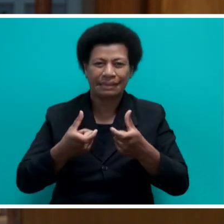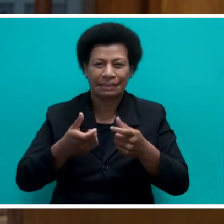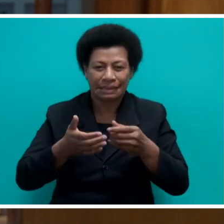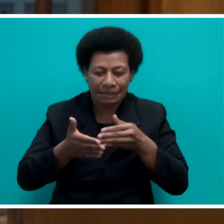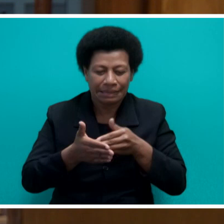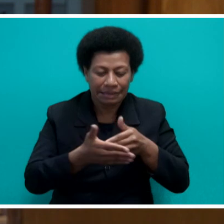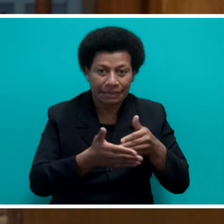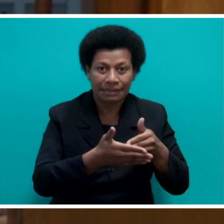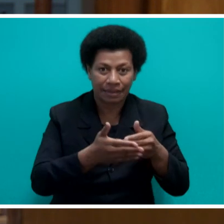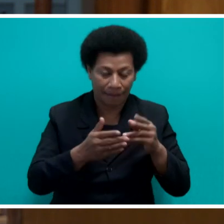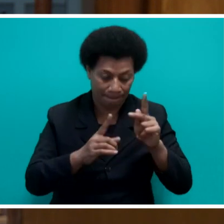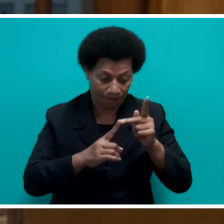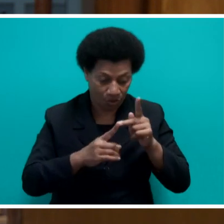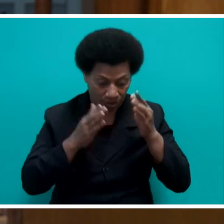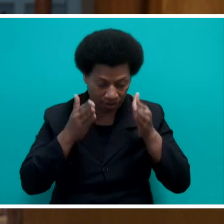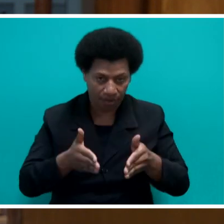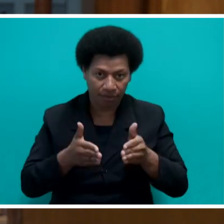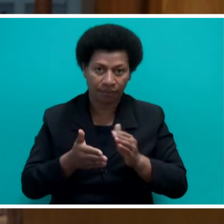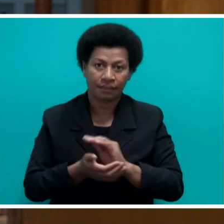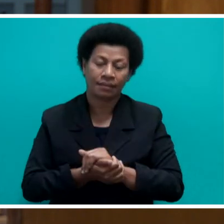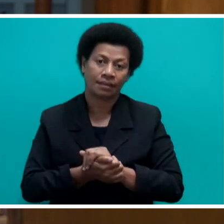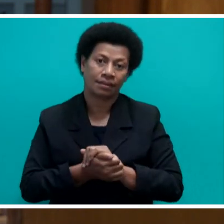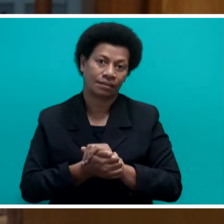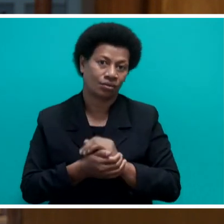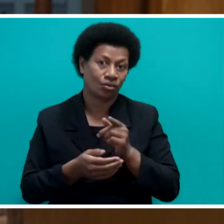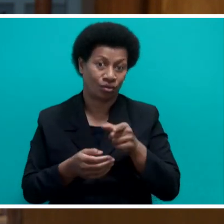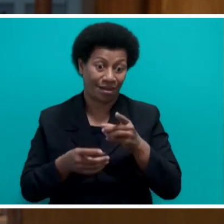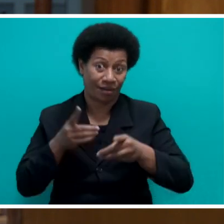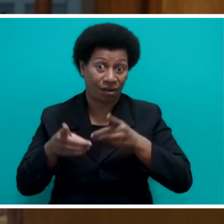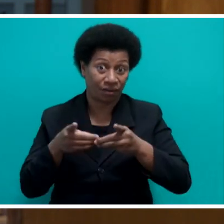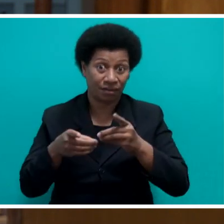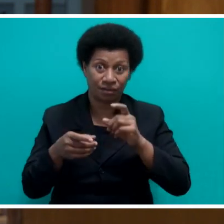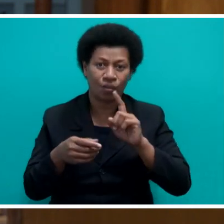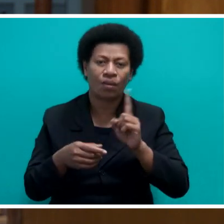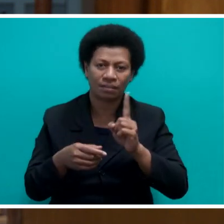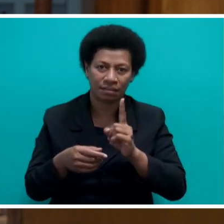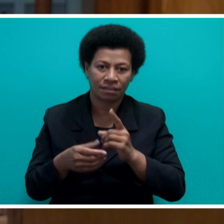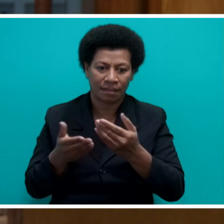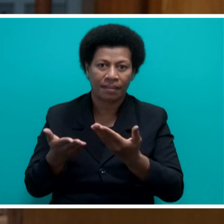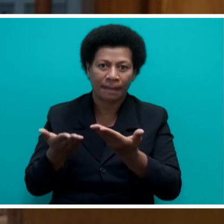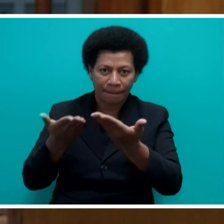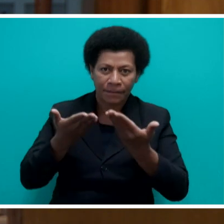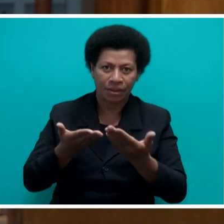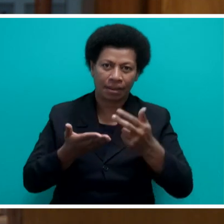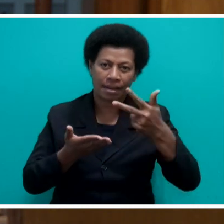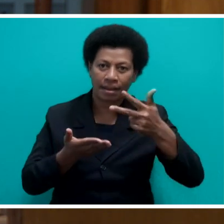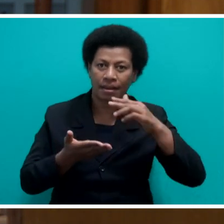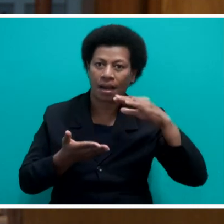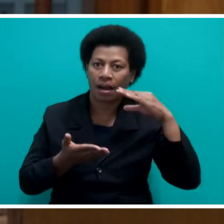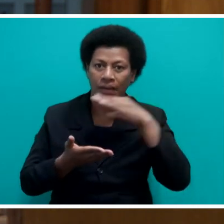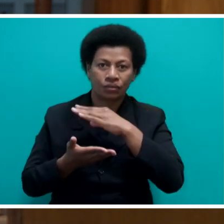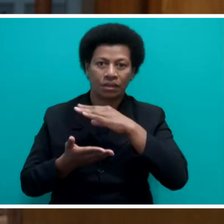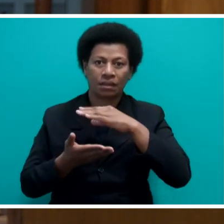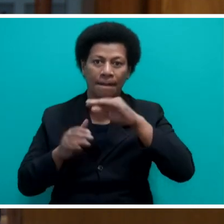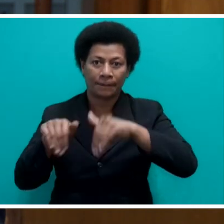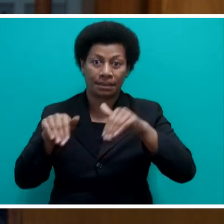and priorities. The GDN conference intends to bring around about 800 participants in a hybrid